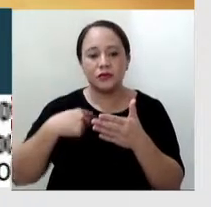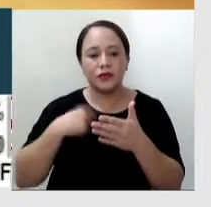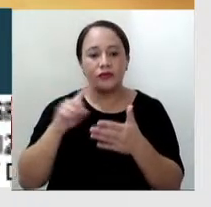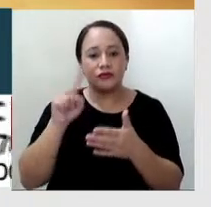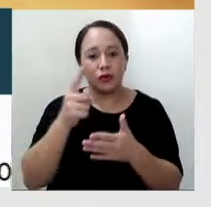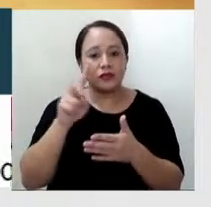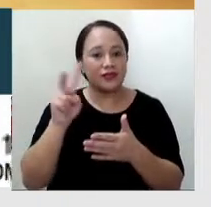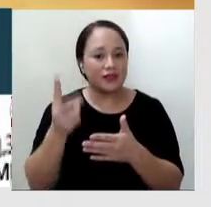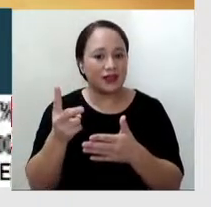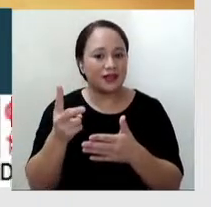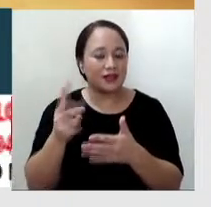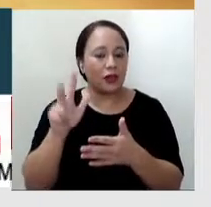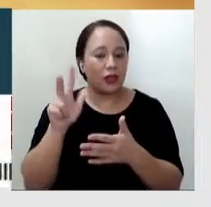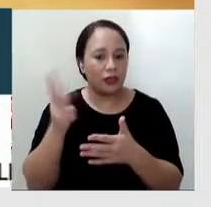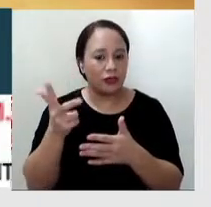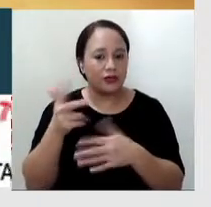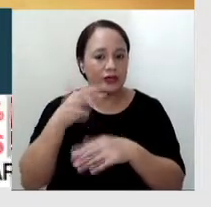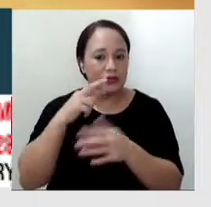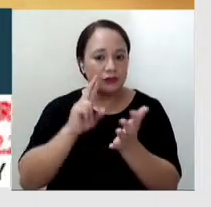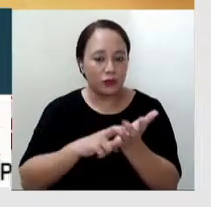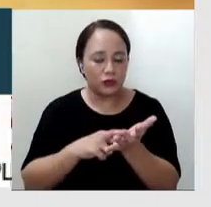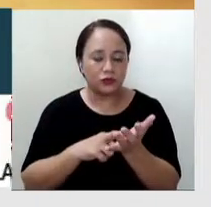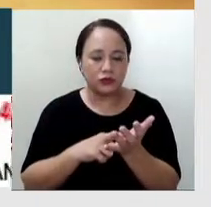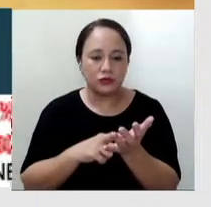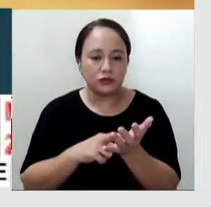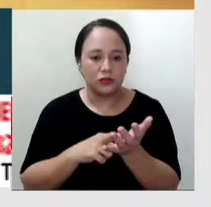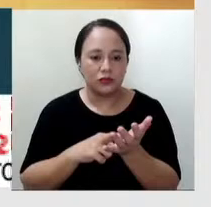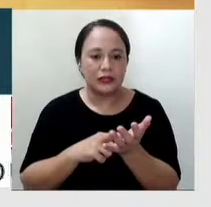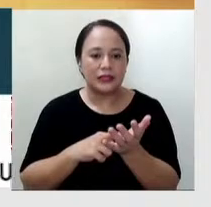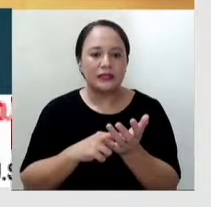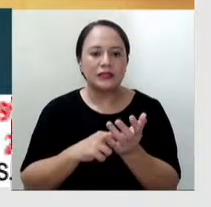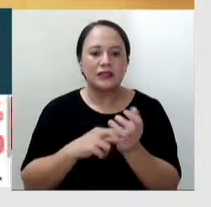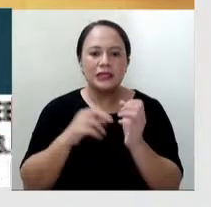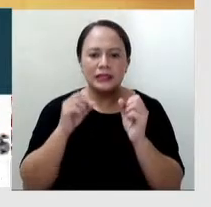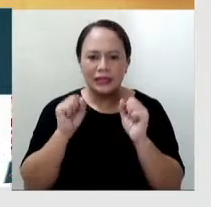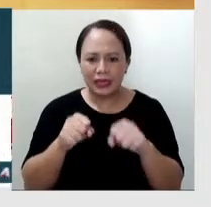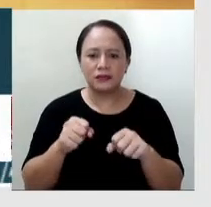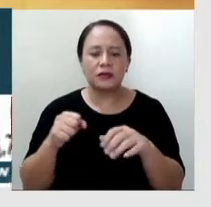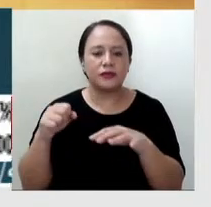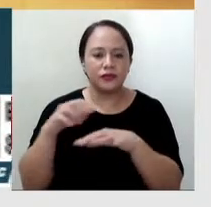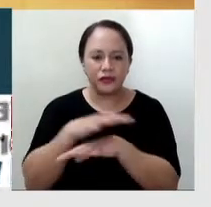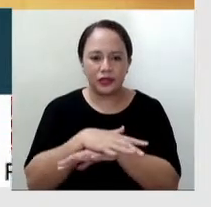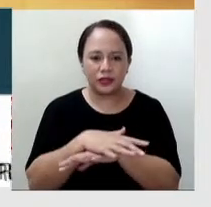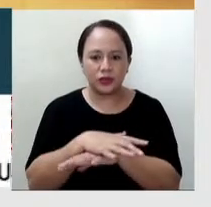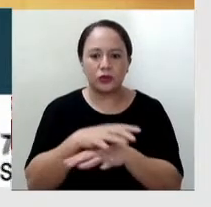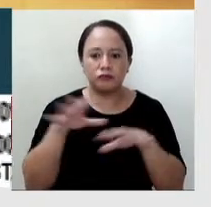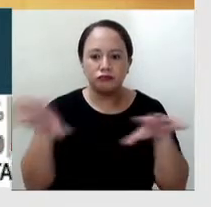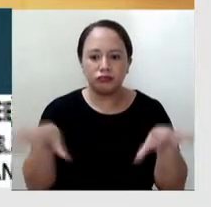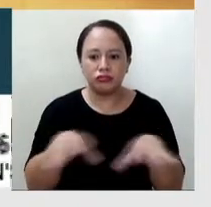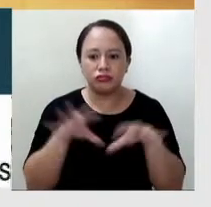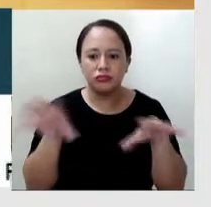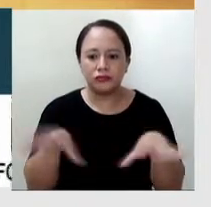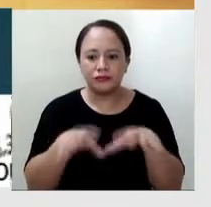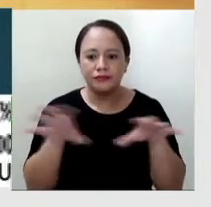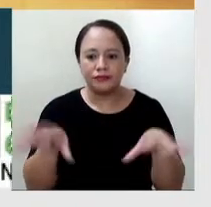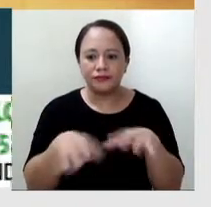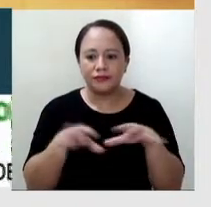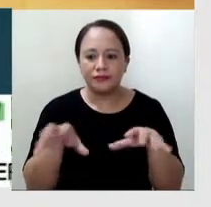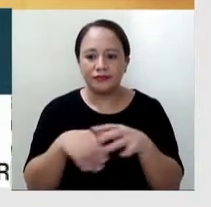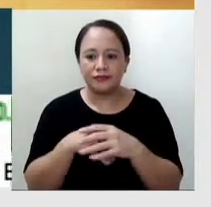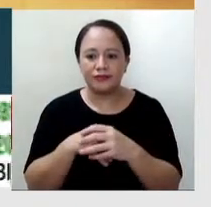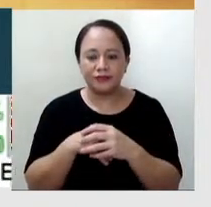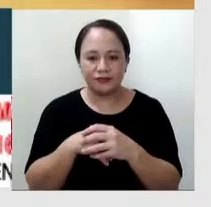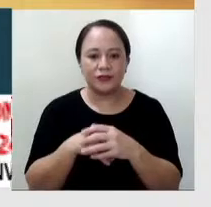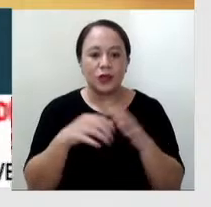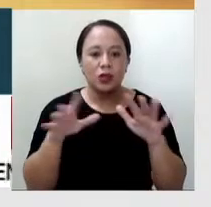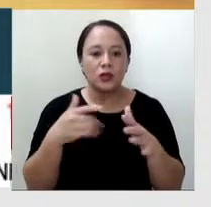second and third report can have an effect on the efforts of institutions like the ICC